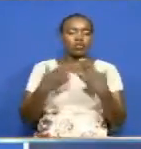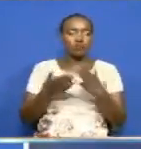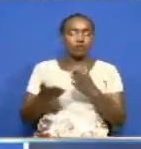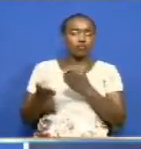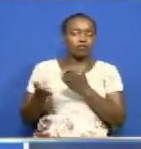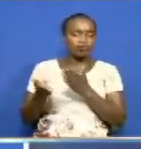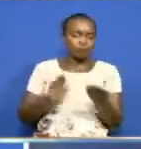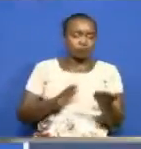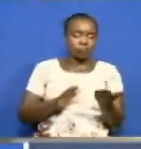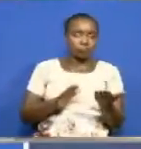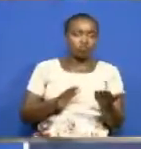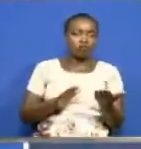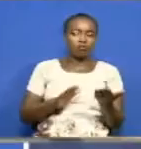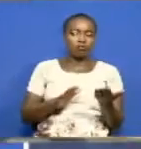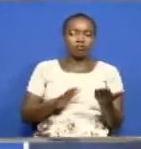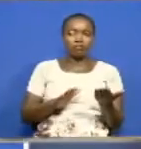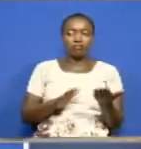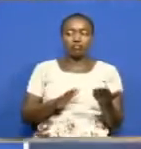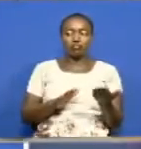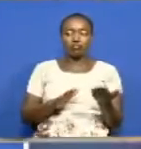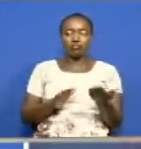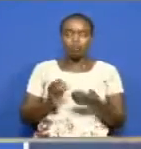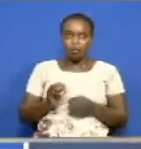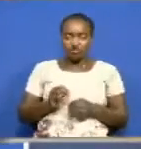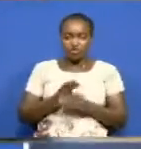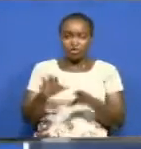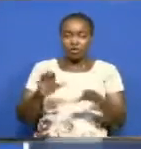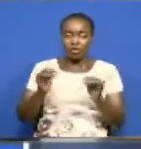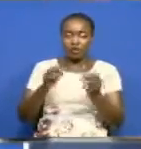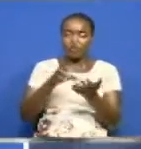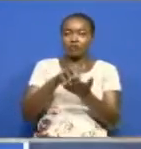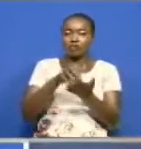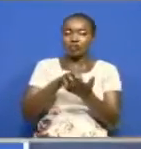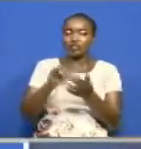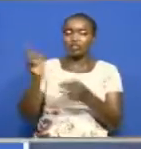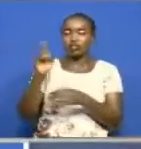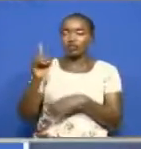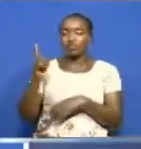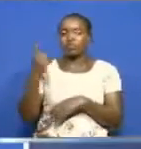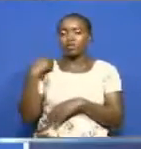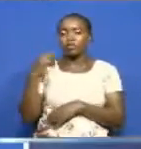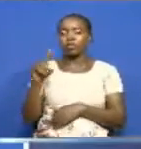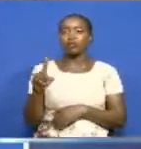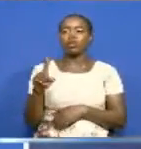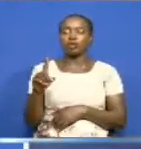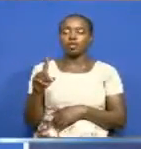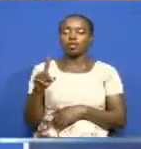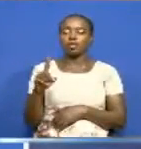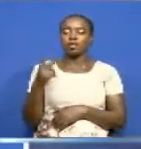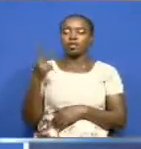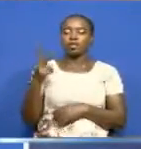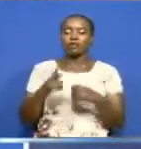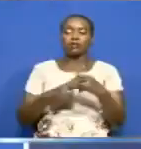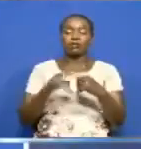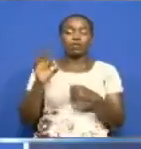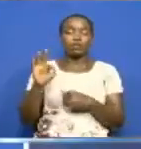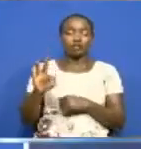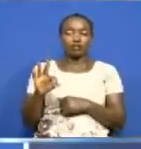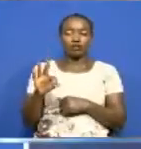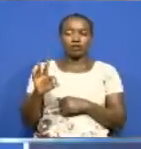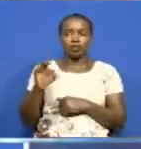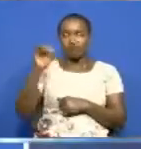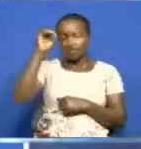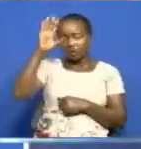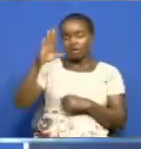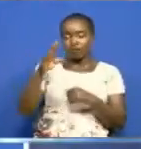to the disease. Distribution of new cases shows that Nairobi is still leading with 273 cases,